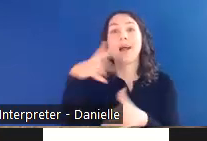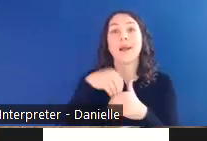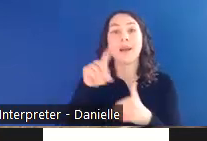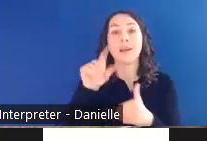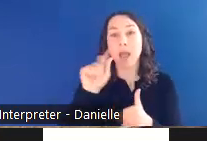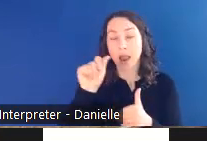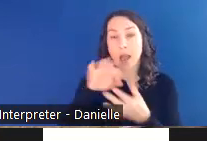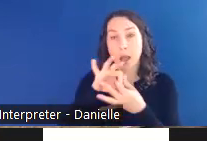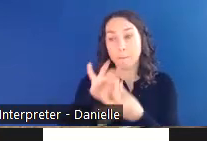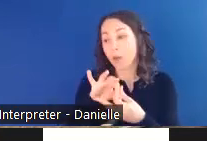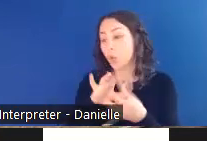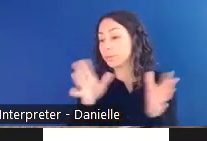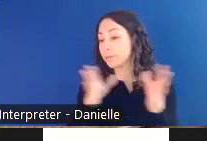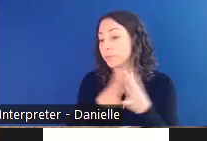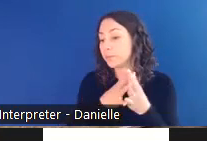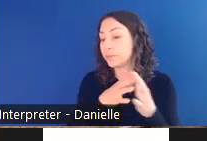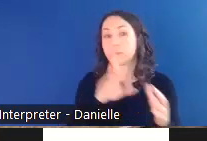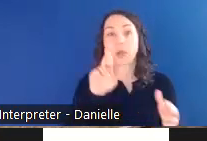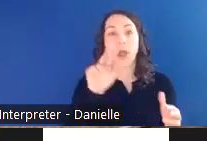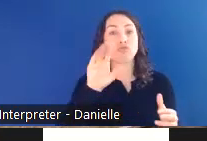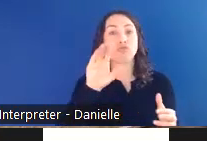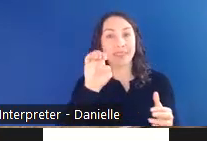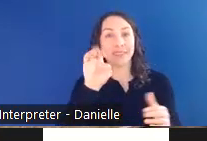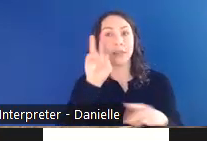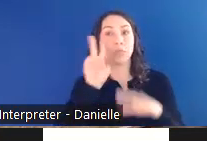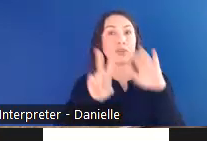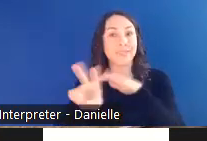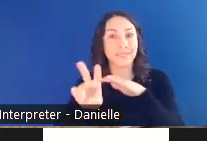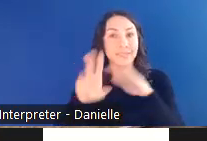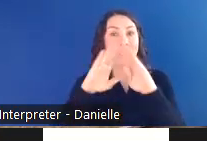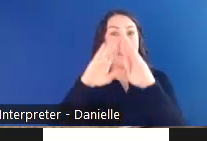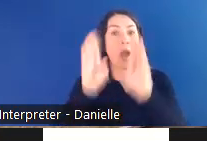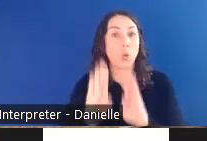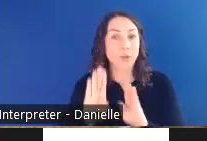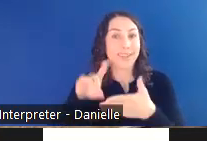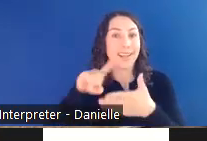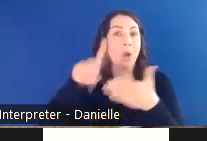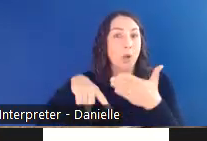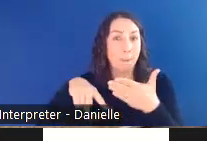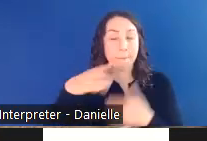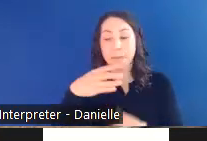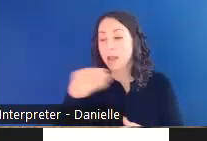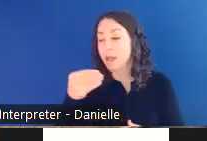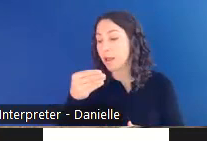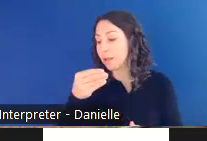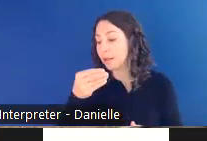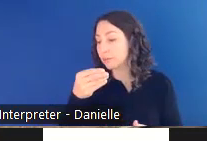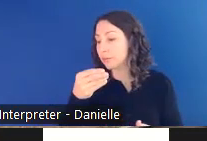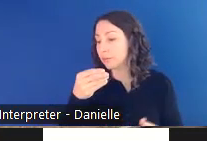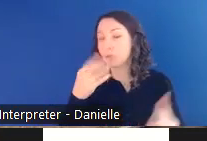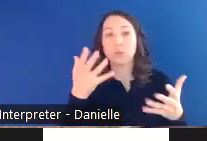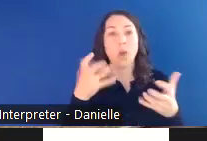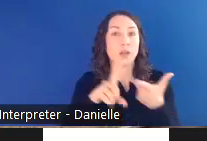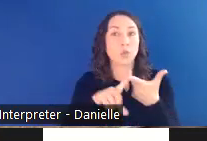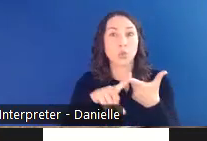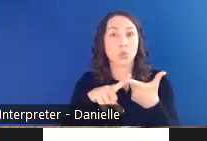to race predicting housing outcomes and wanting to move the needle on